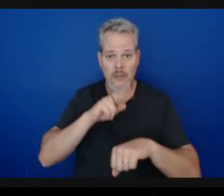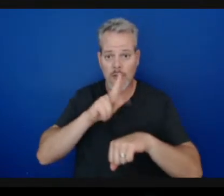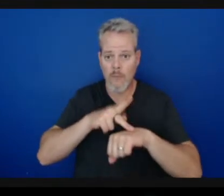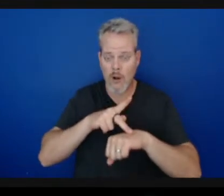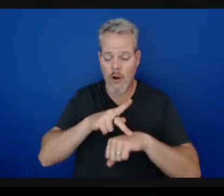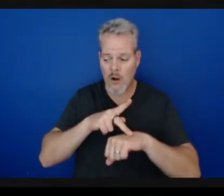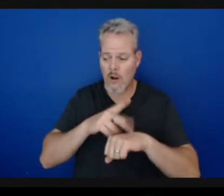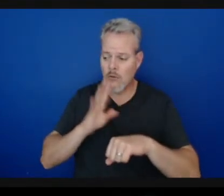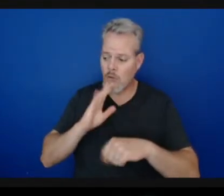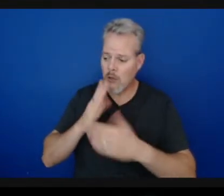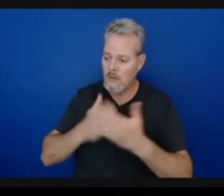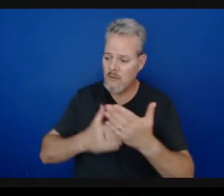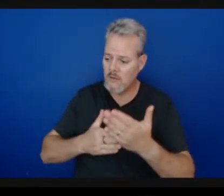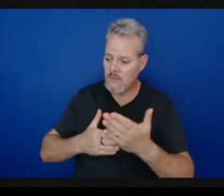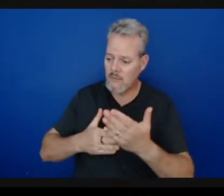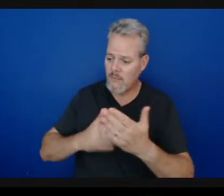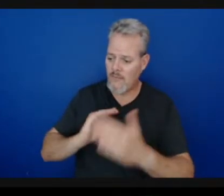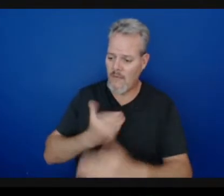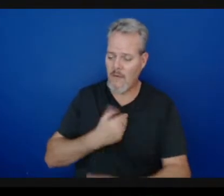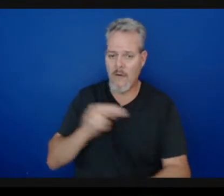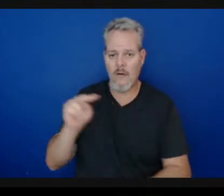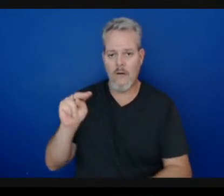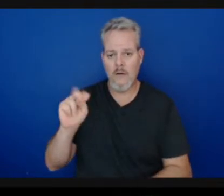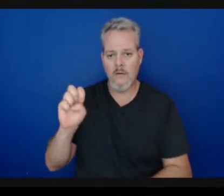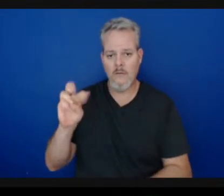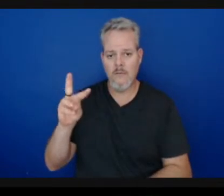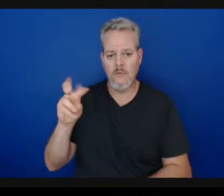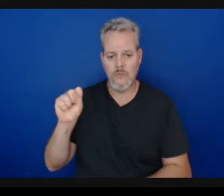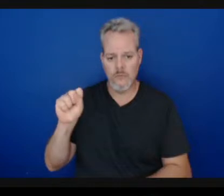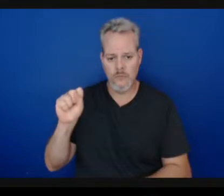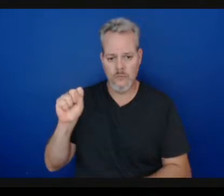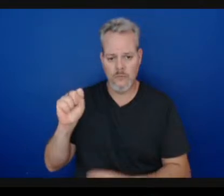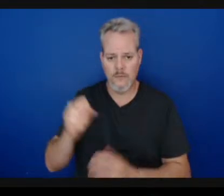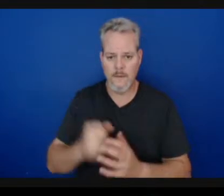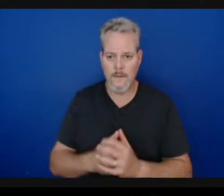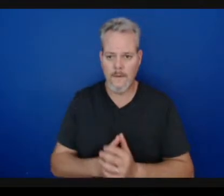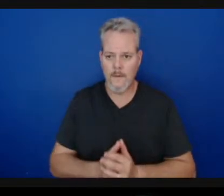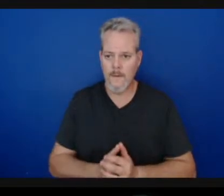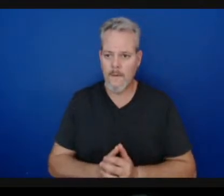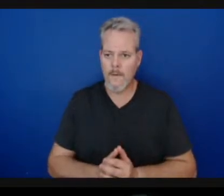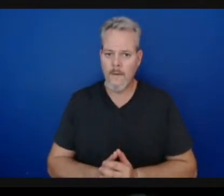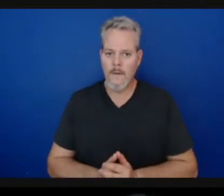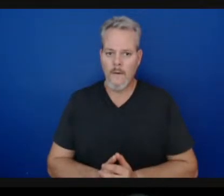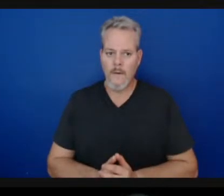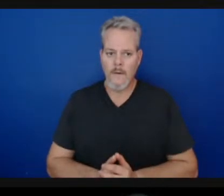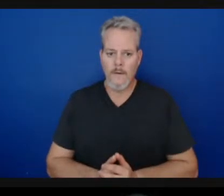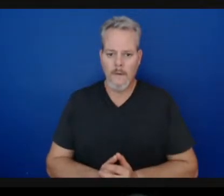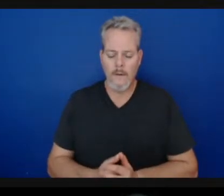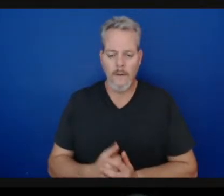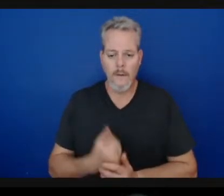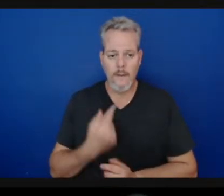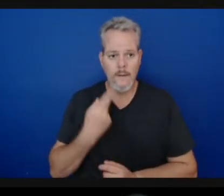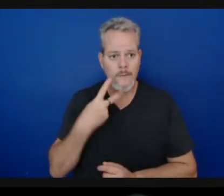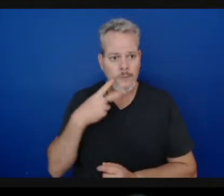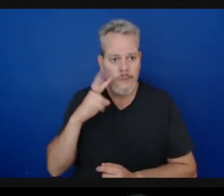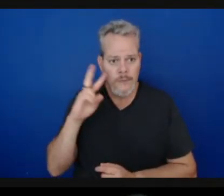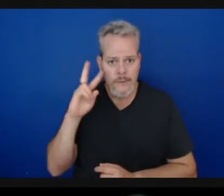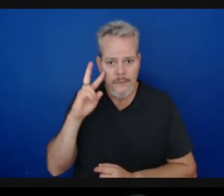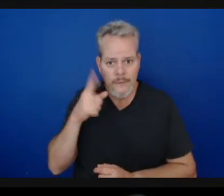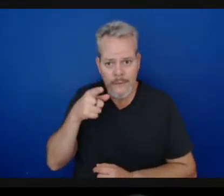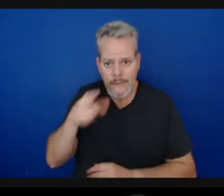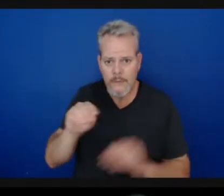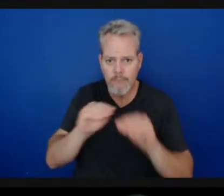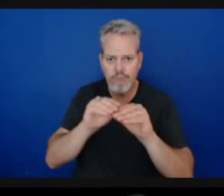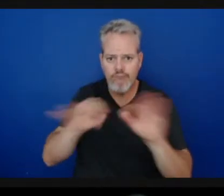talk about some of the park news. So news release a couple of days ago for the whole national